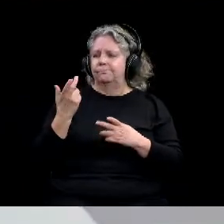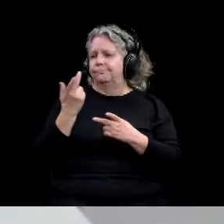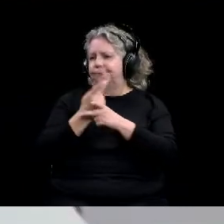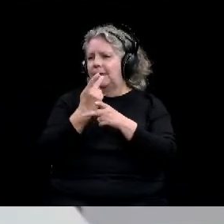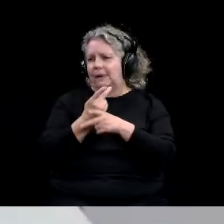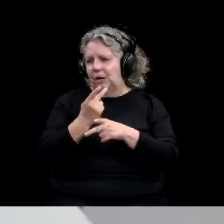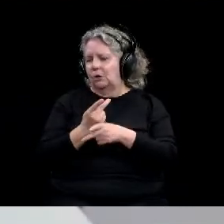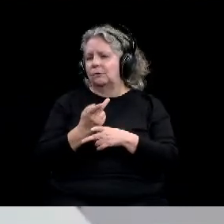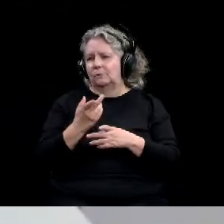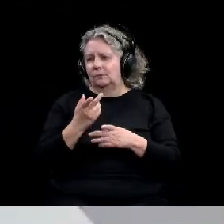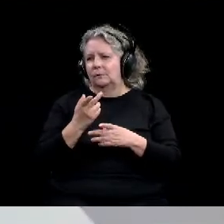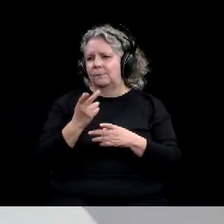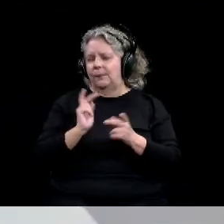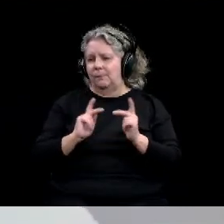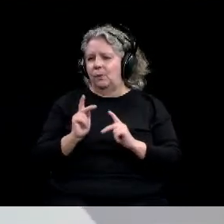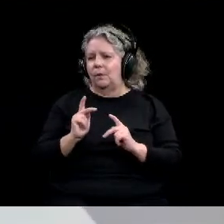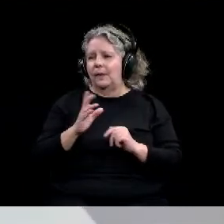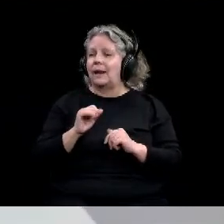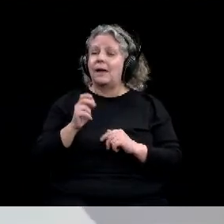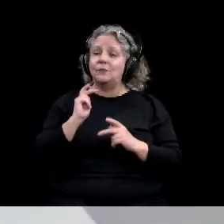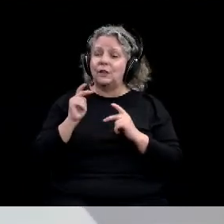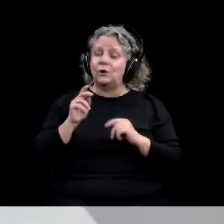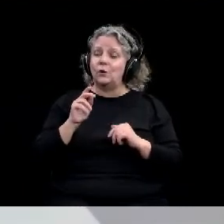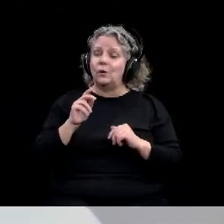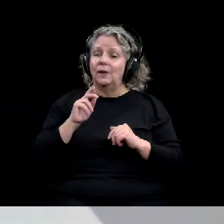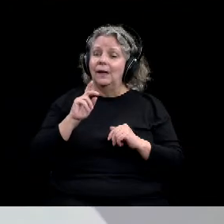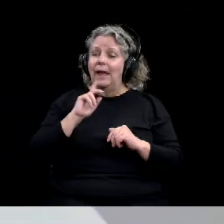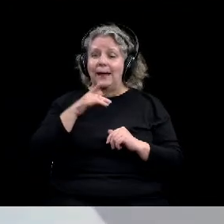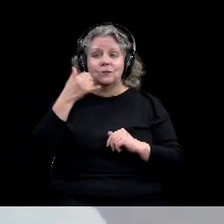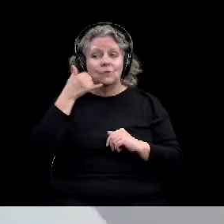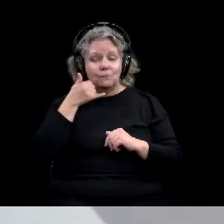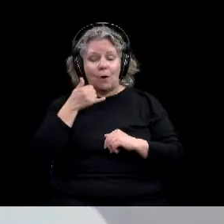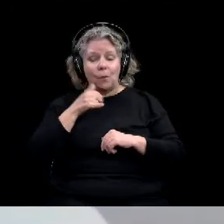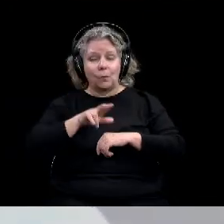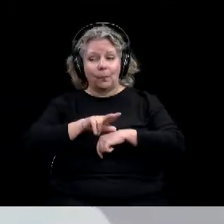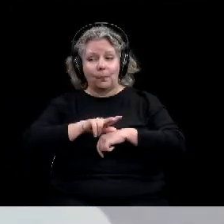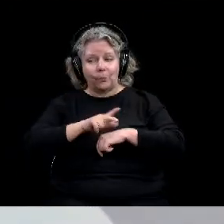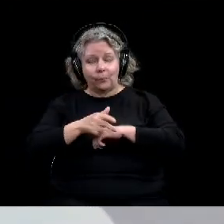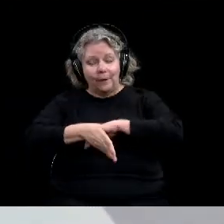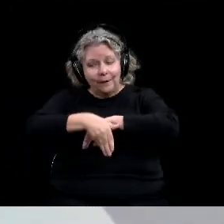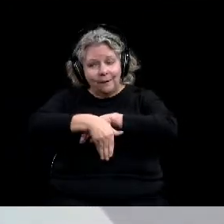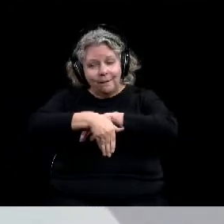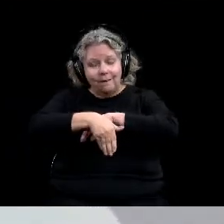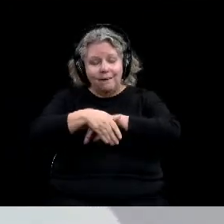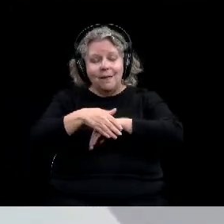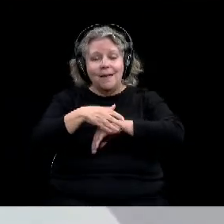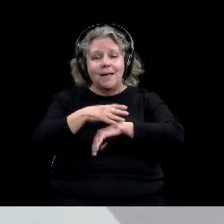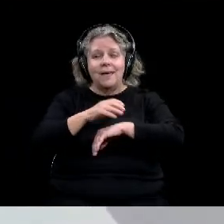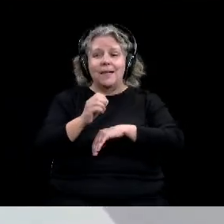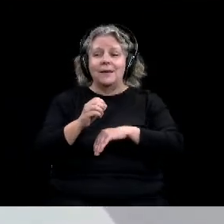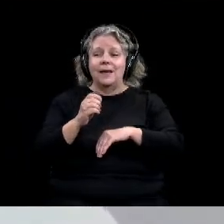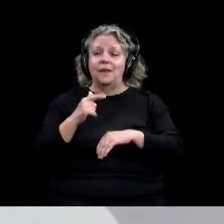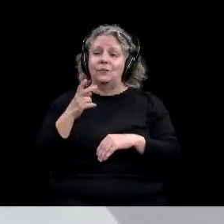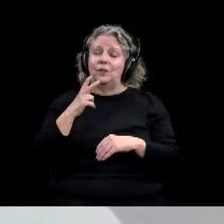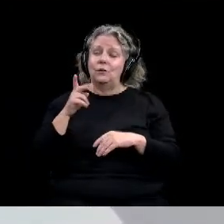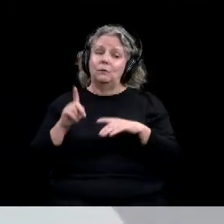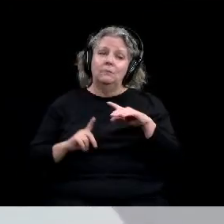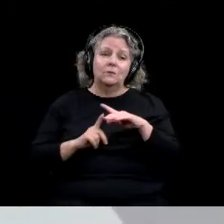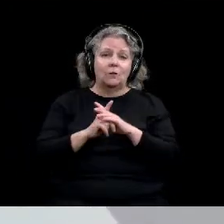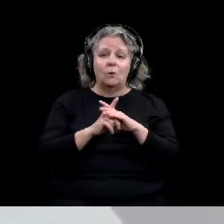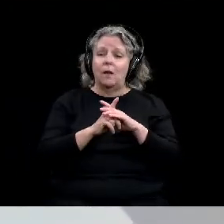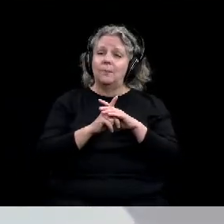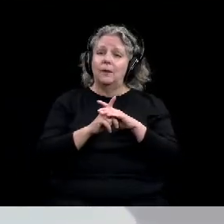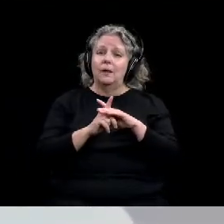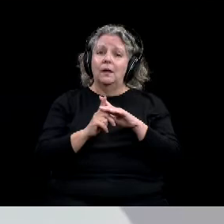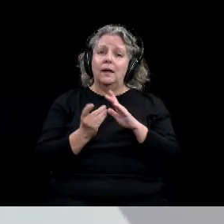3 a.m. I've seen you come in when you've already had long stretches of work, and I know that you're doing that now